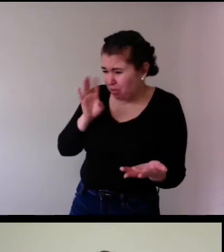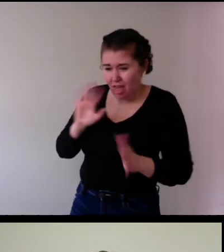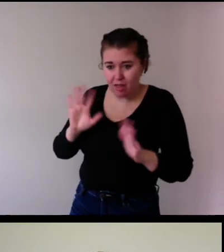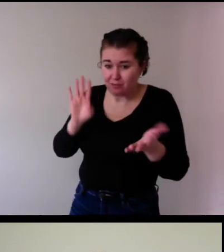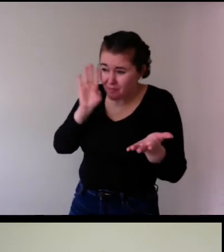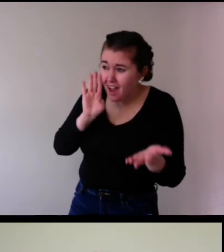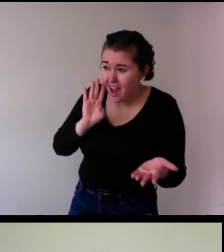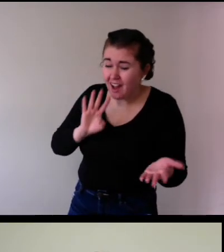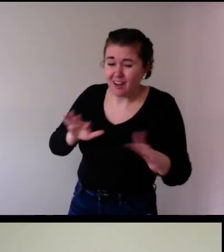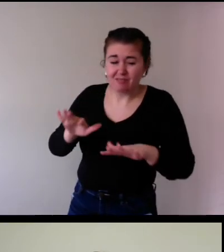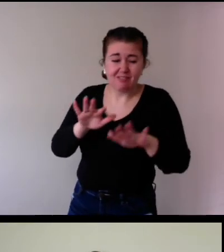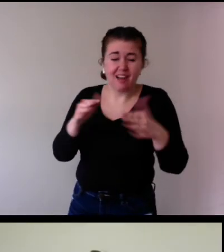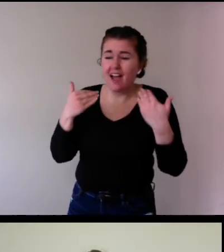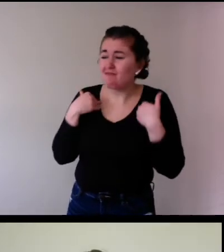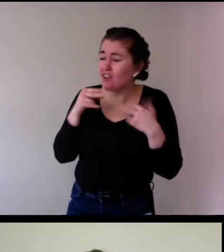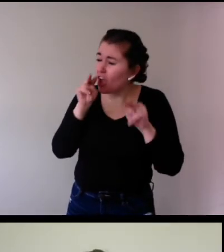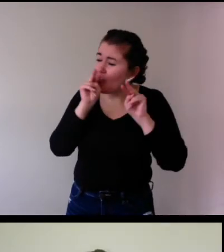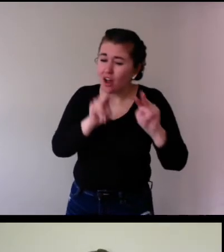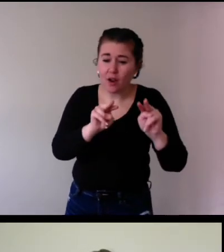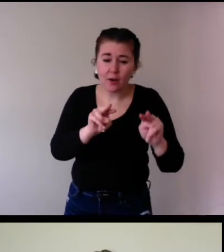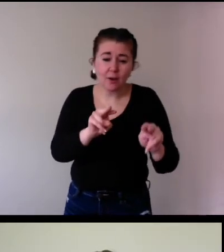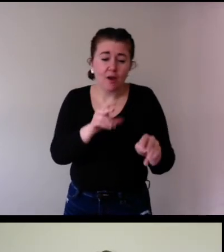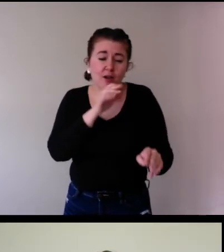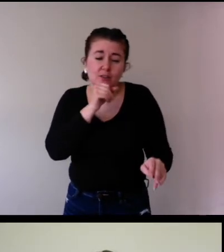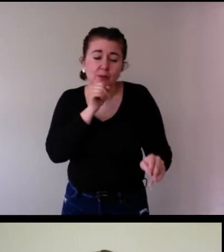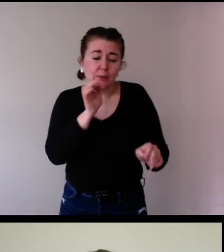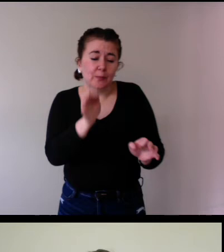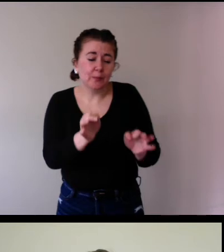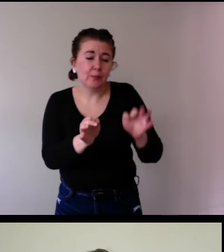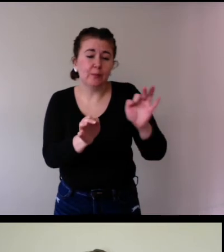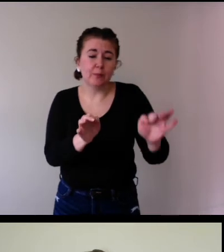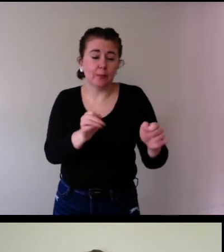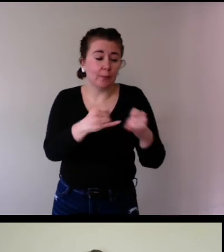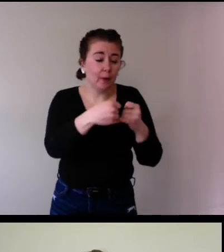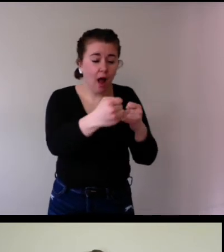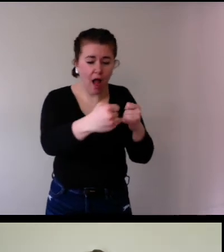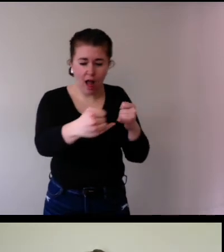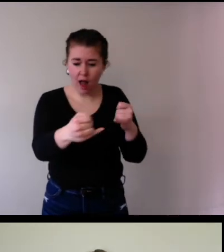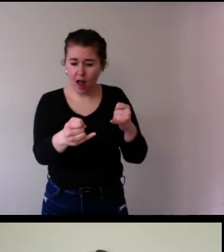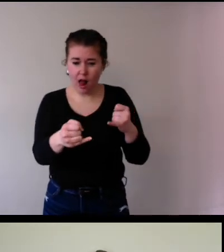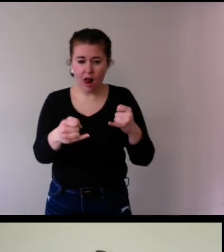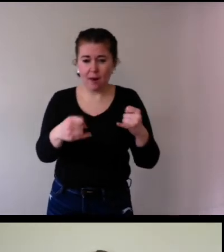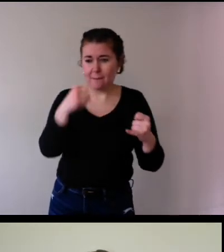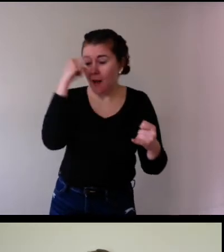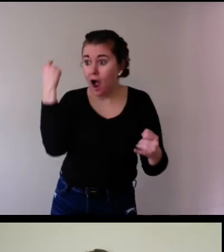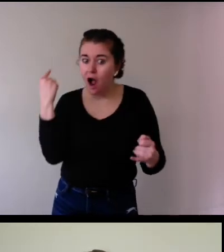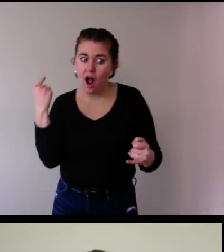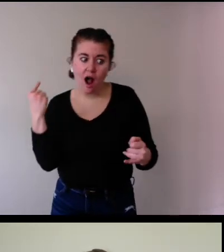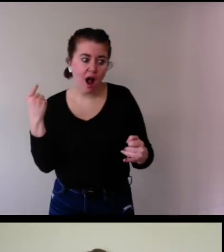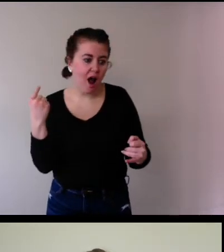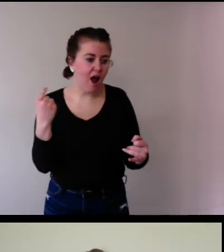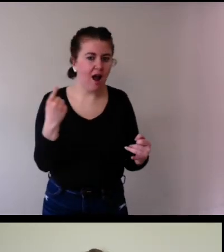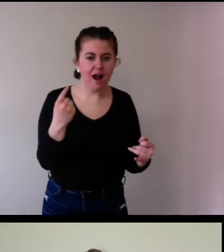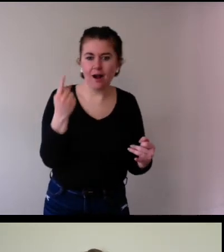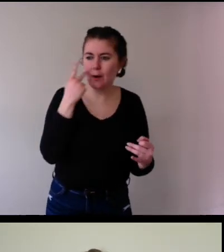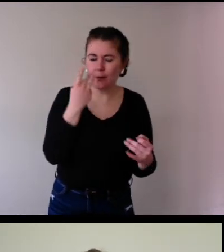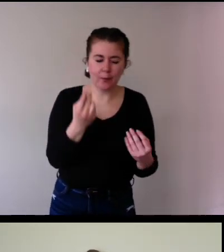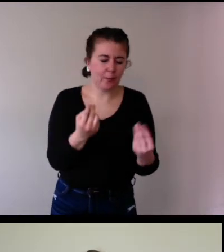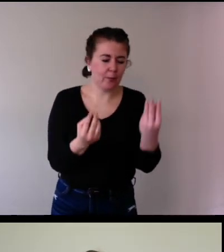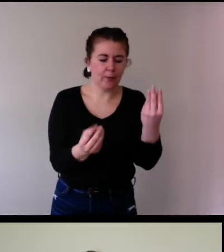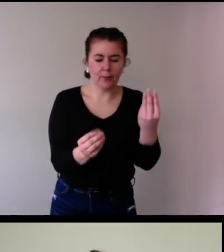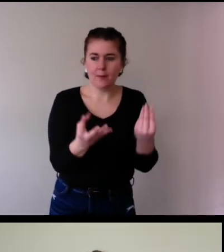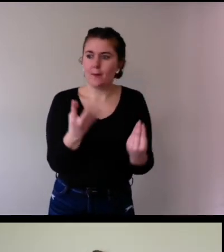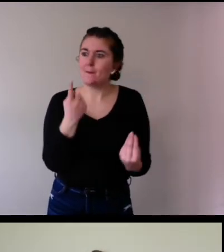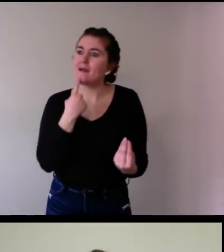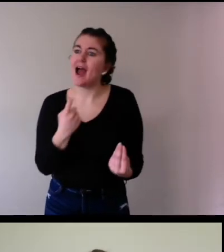It's dots of orange and vines of black with sticks of licorice